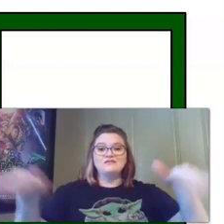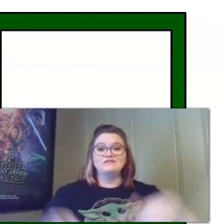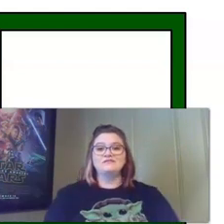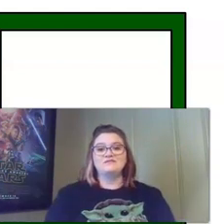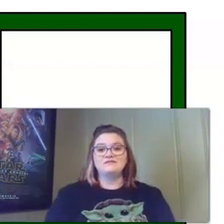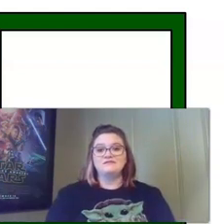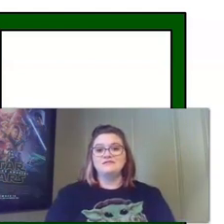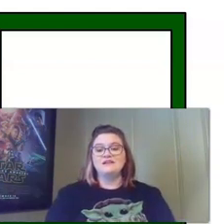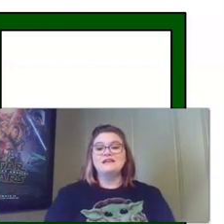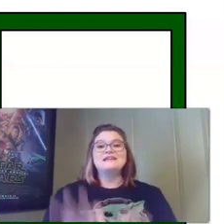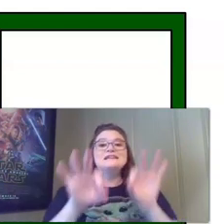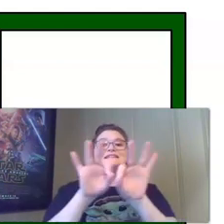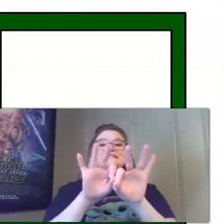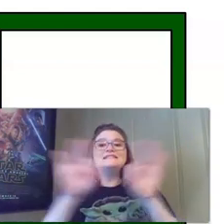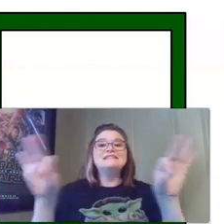children,